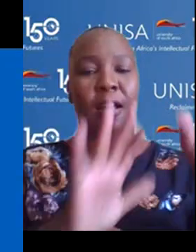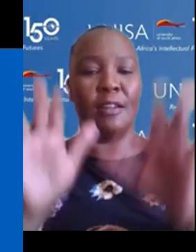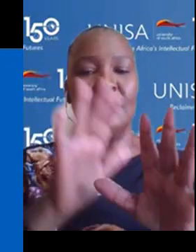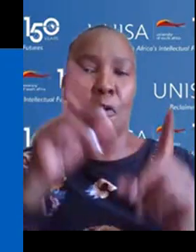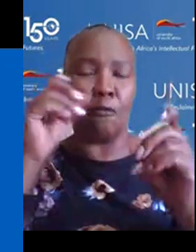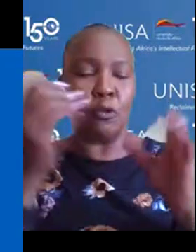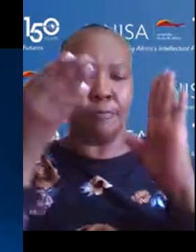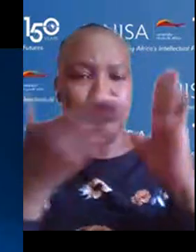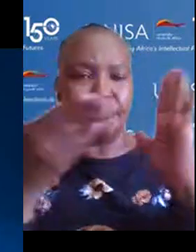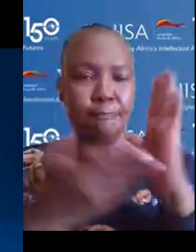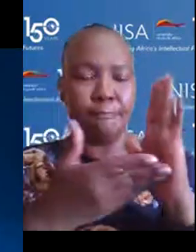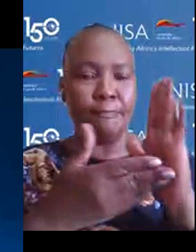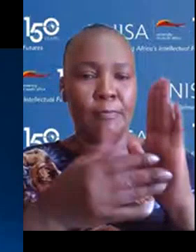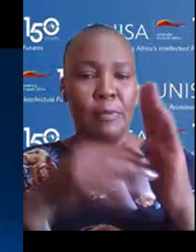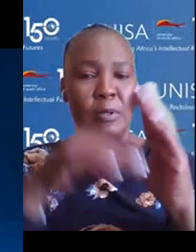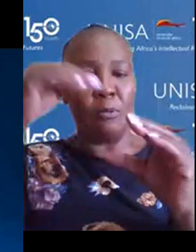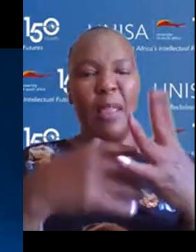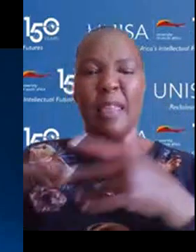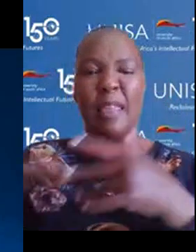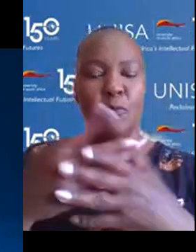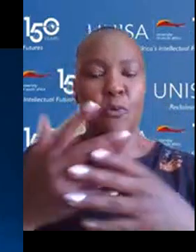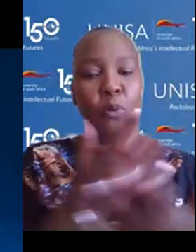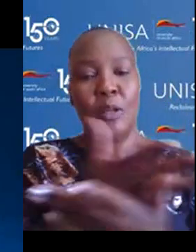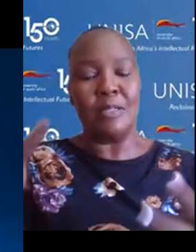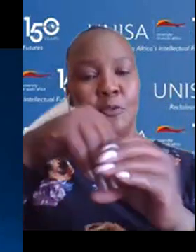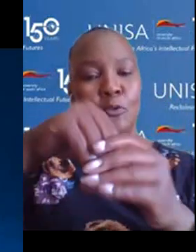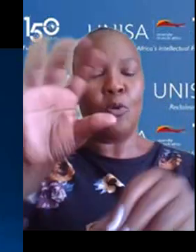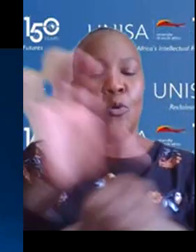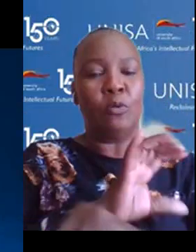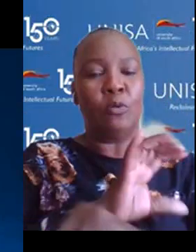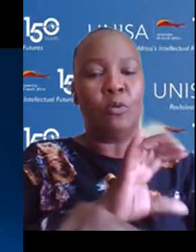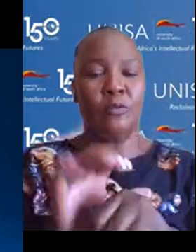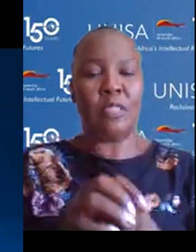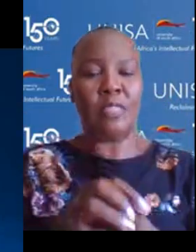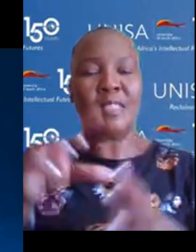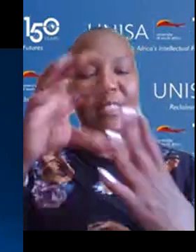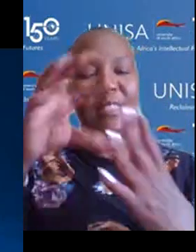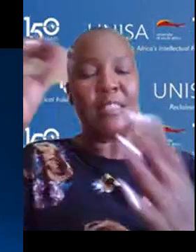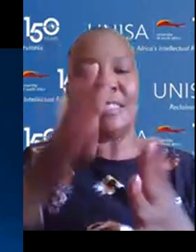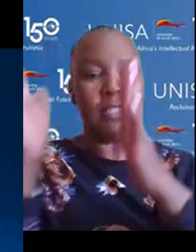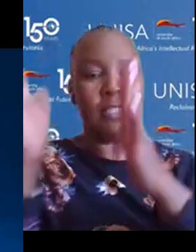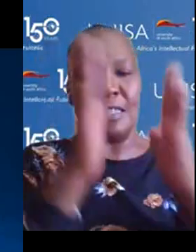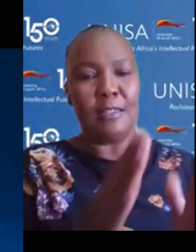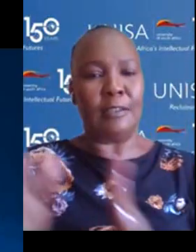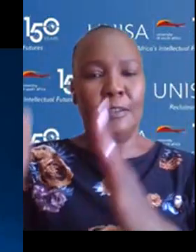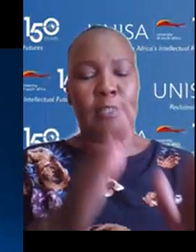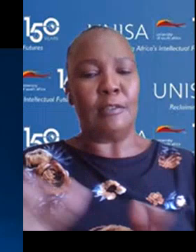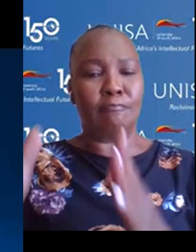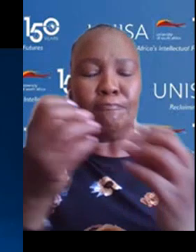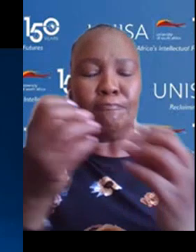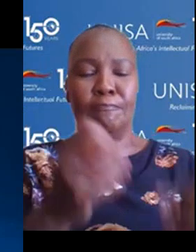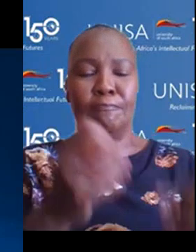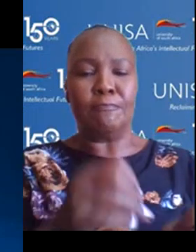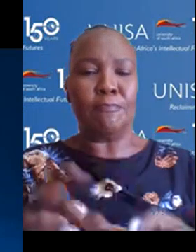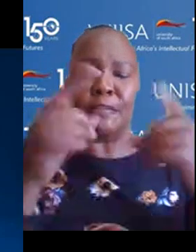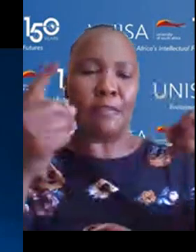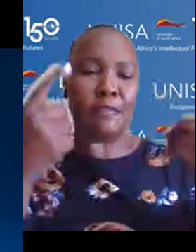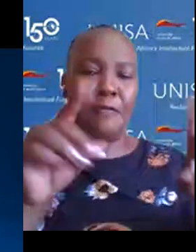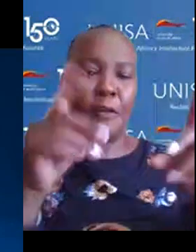your Pictures folder or anywhere else on your computer, selecting Slideshow would randomly display photos from that folder as your